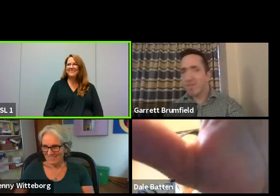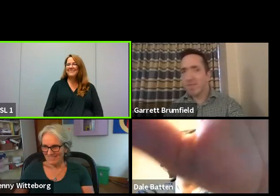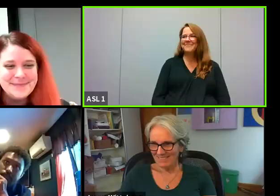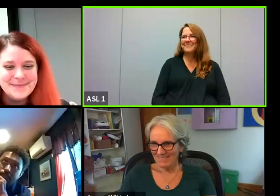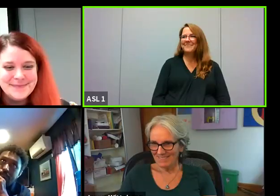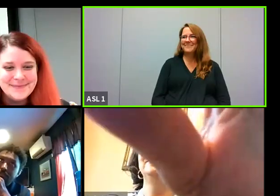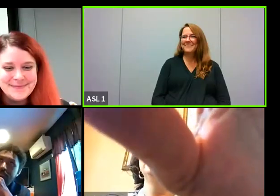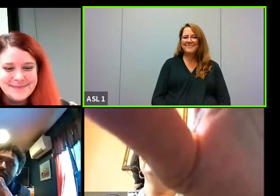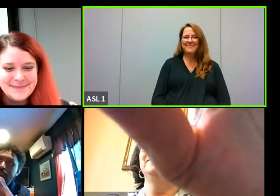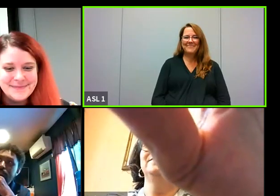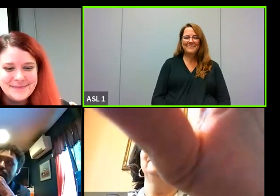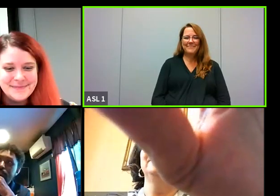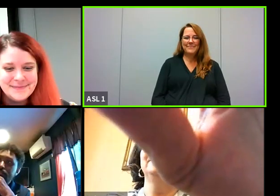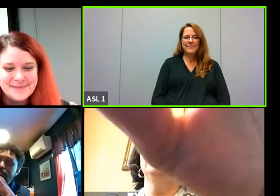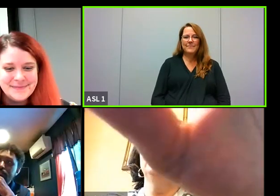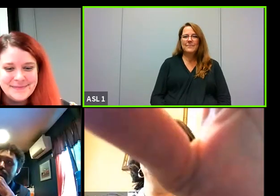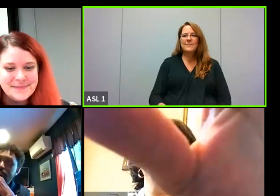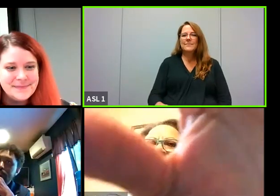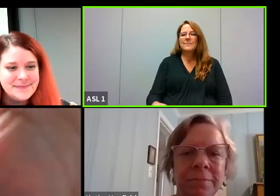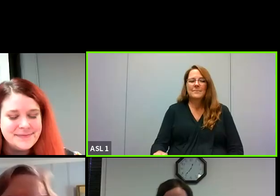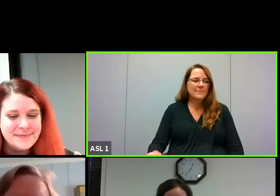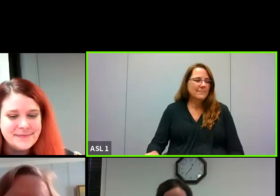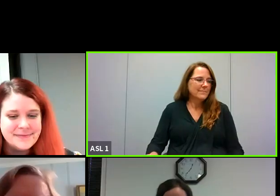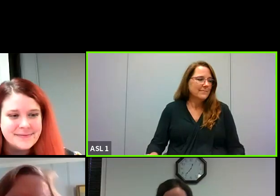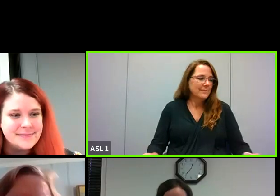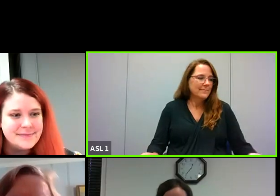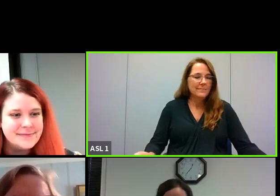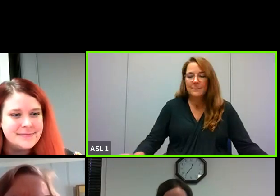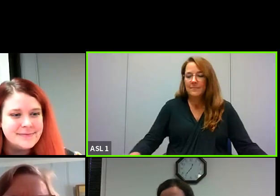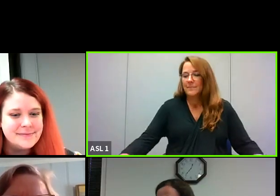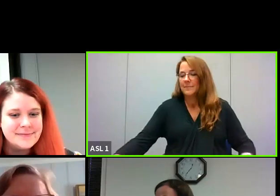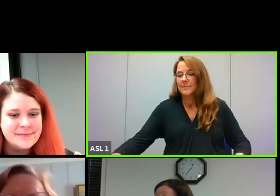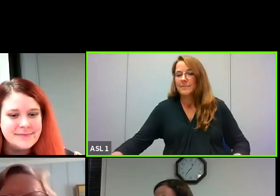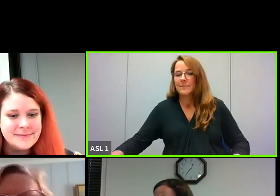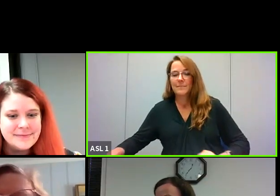Bye.